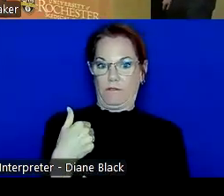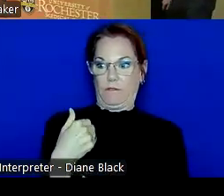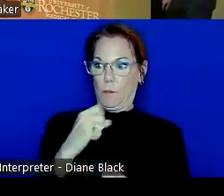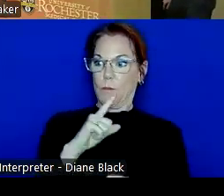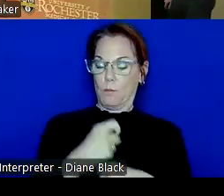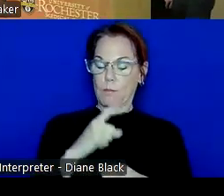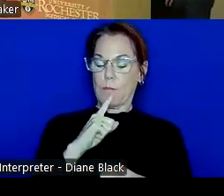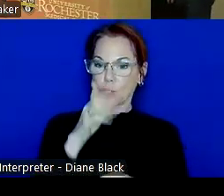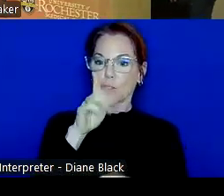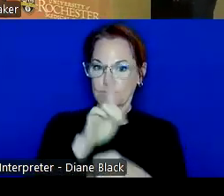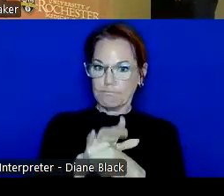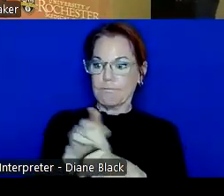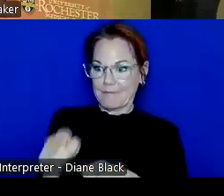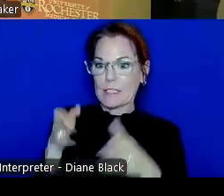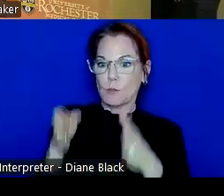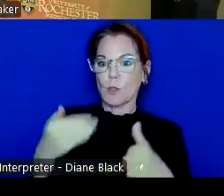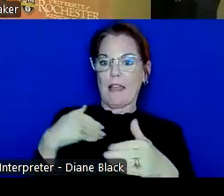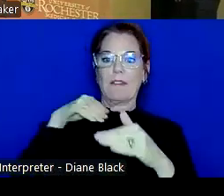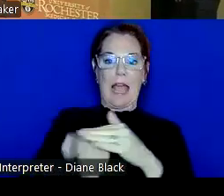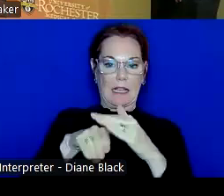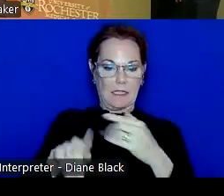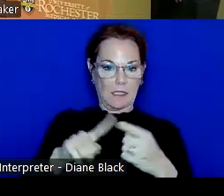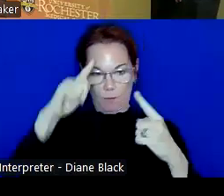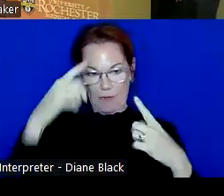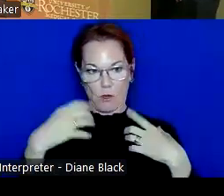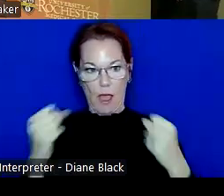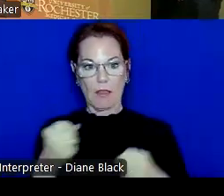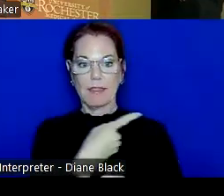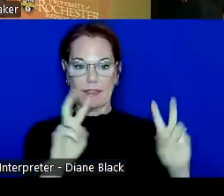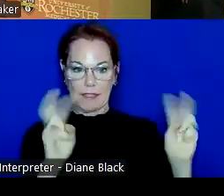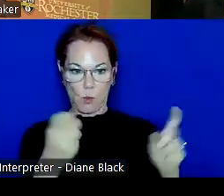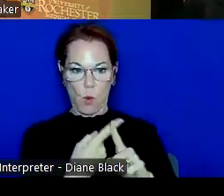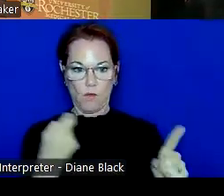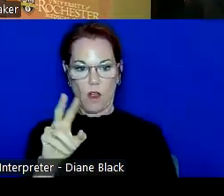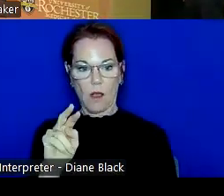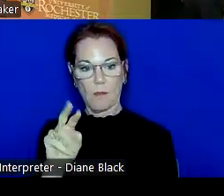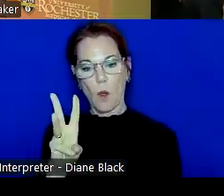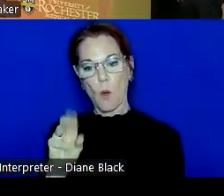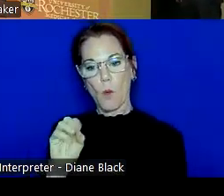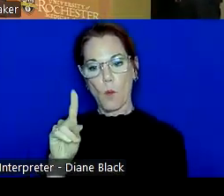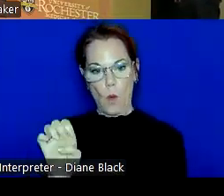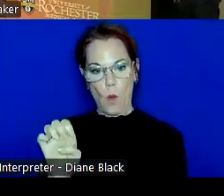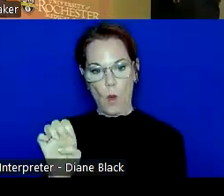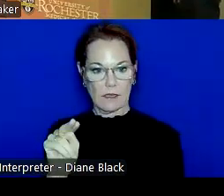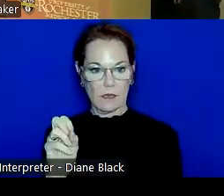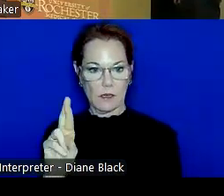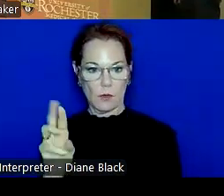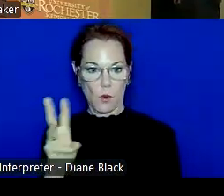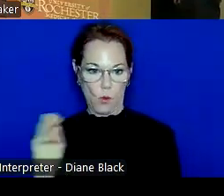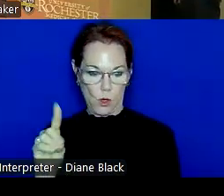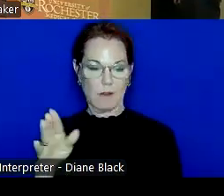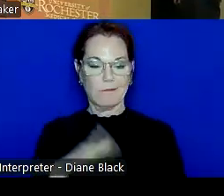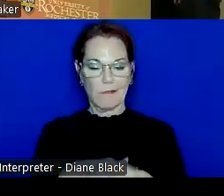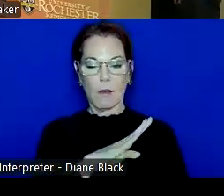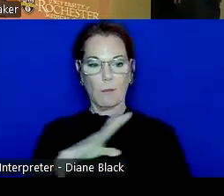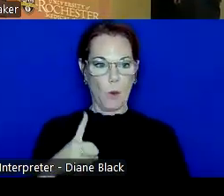So I'd like us to consider this quote from Wade Norwood, who's also on our advisory board. The color of your skin or amount of resources in